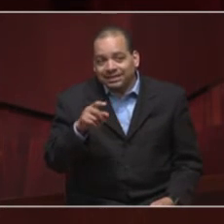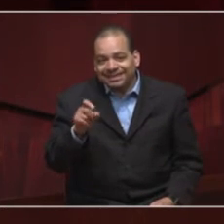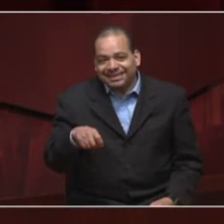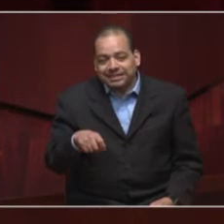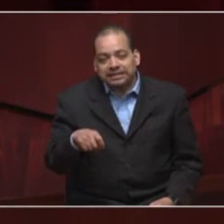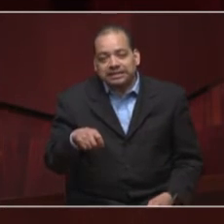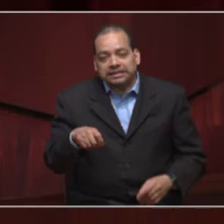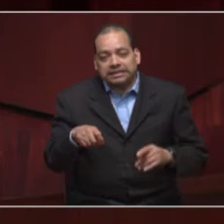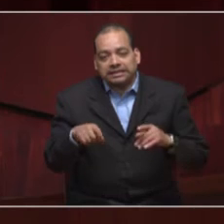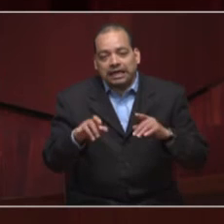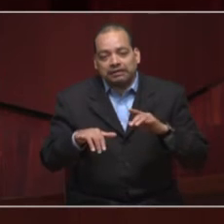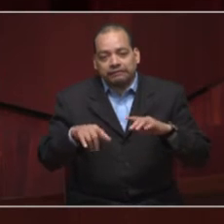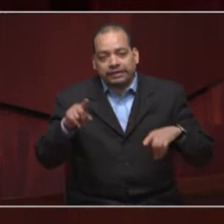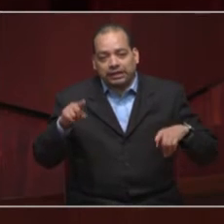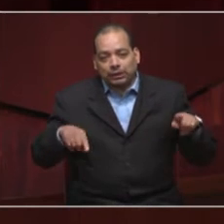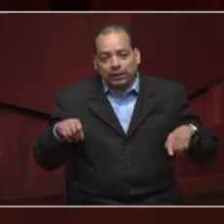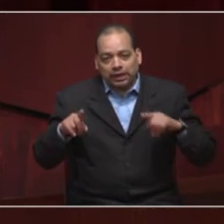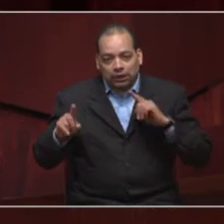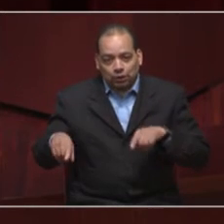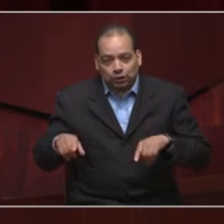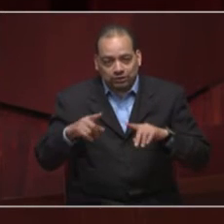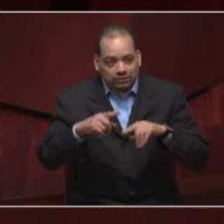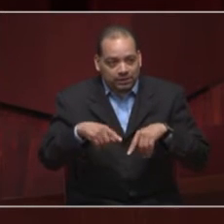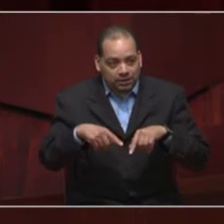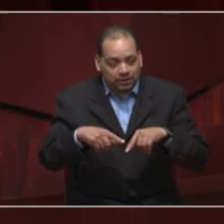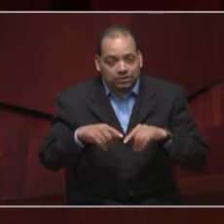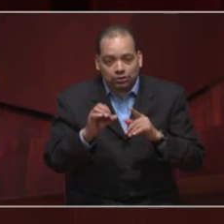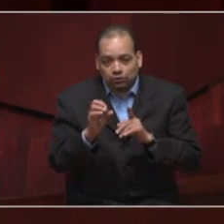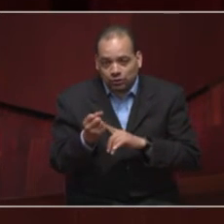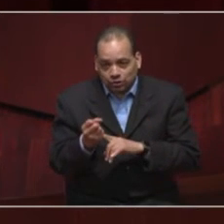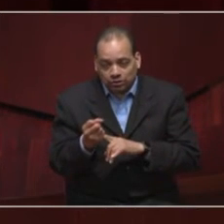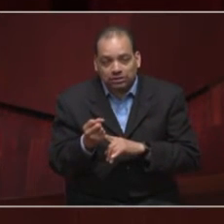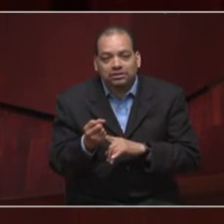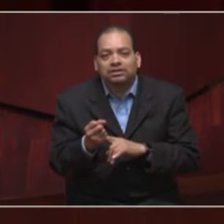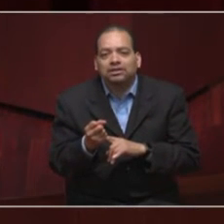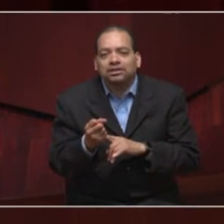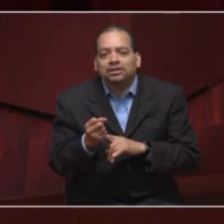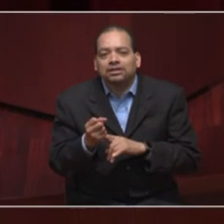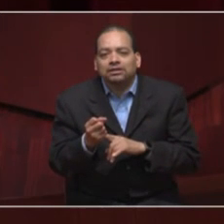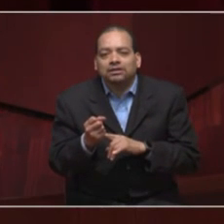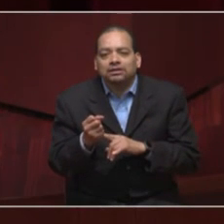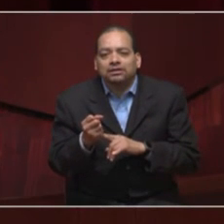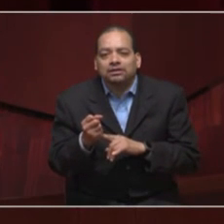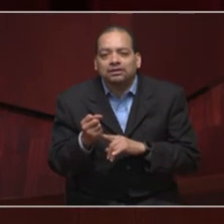depending on the specific circumstances of where the functions of the